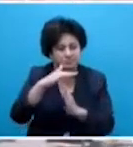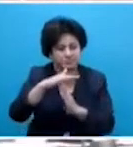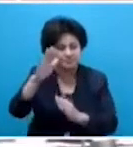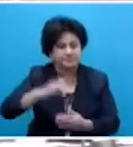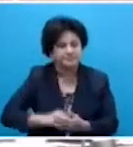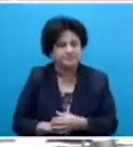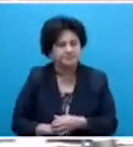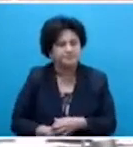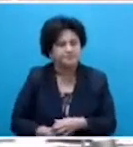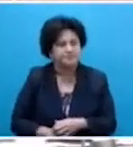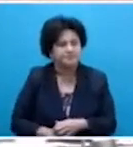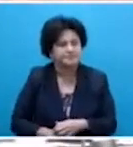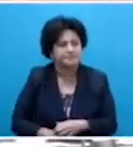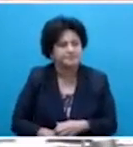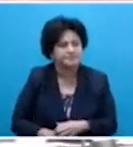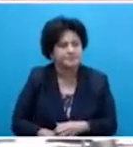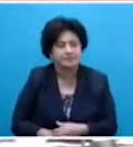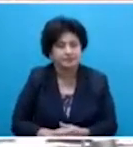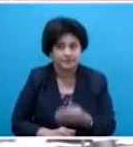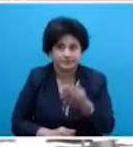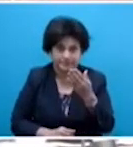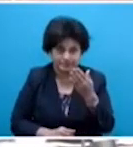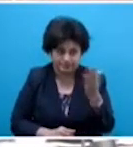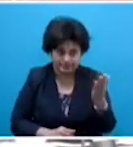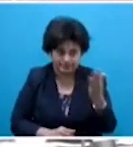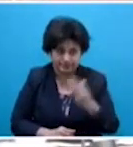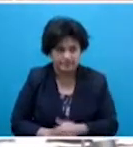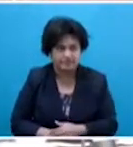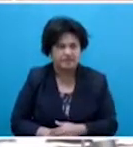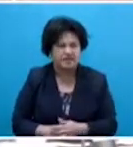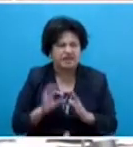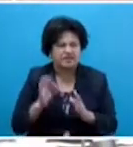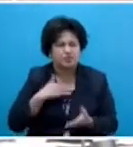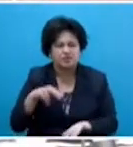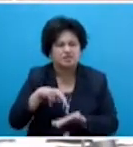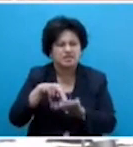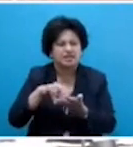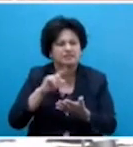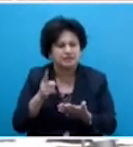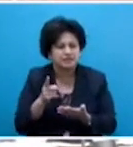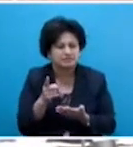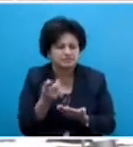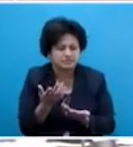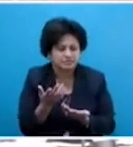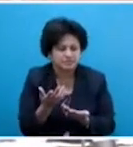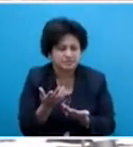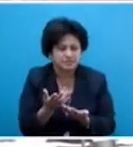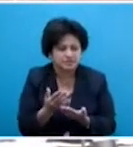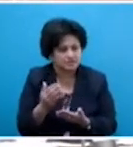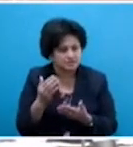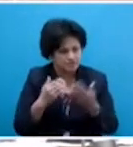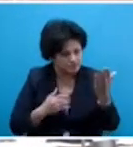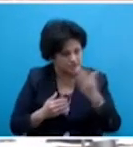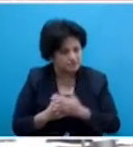Order. Point of order. Mr. Speaker, I wasn't going to rise on a point of order, but Honourable O'Connor has